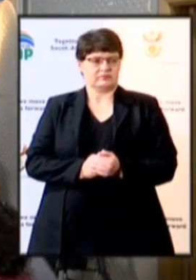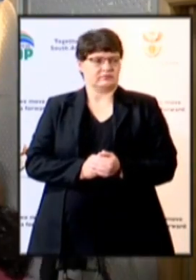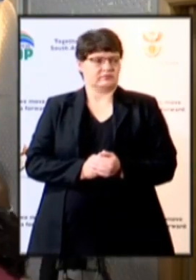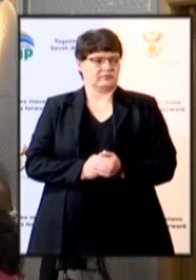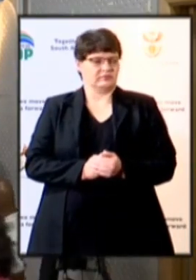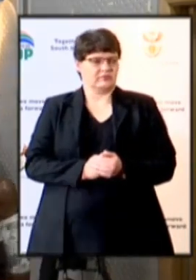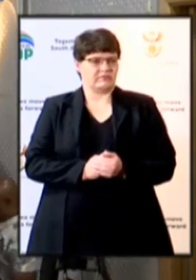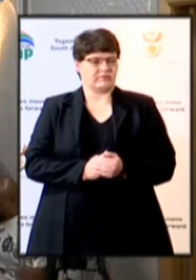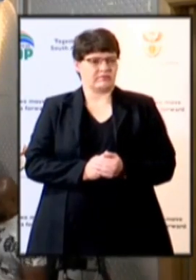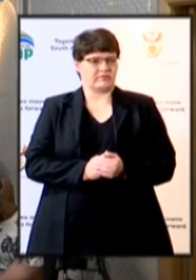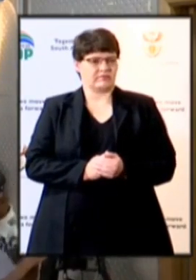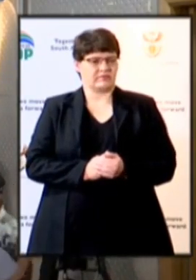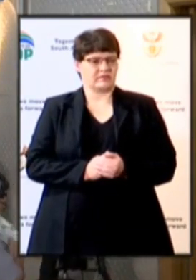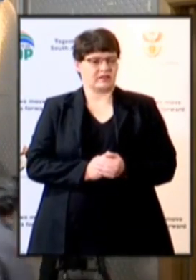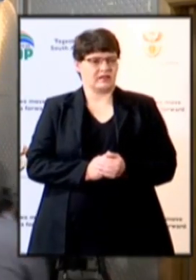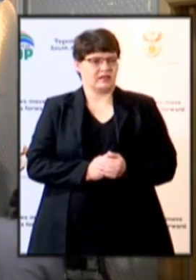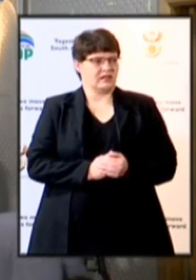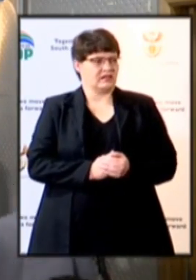working now.